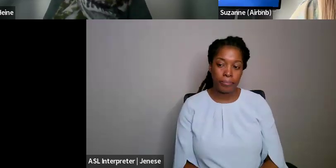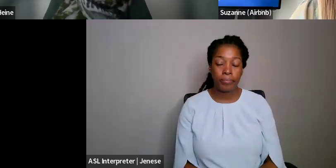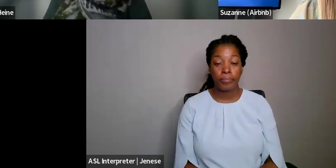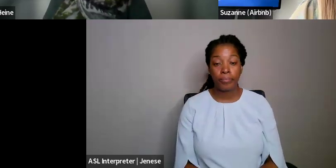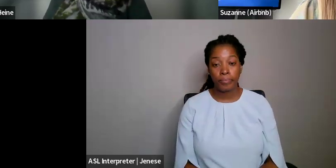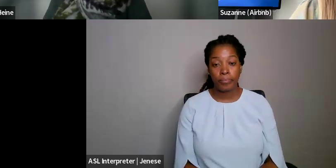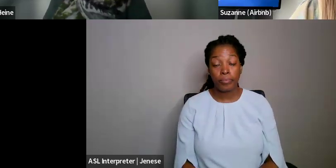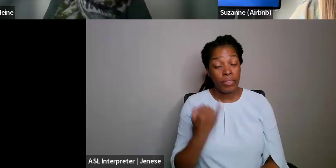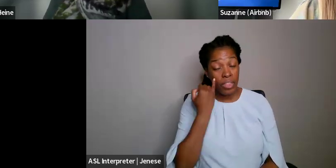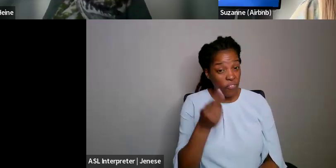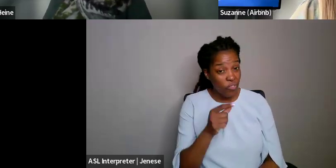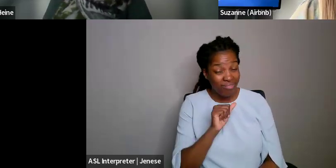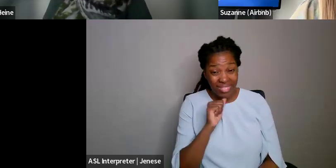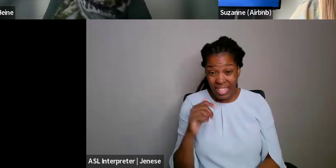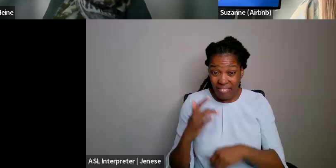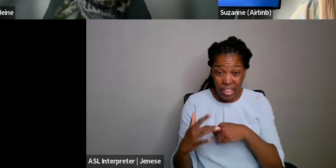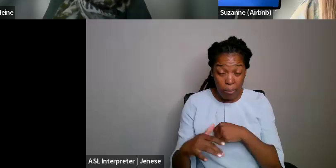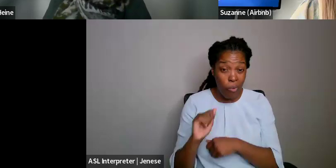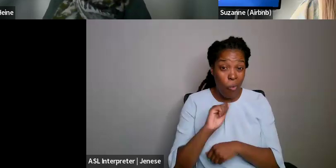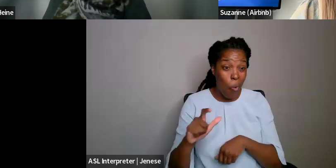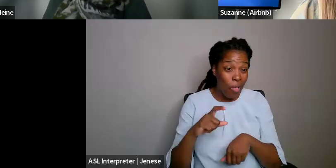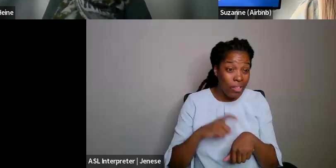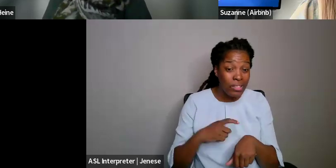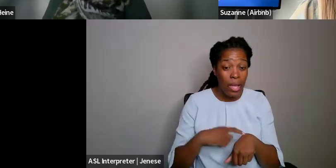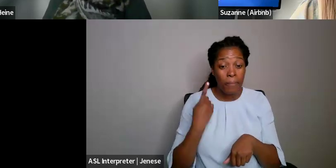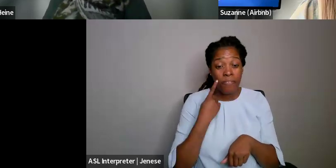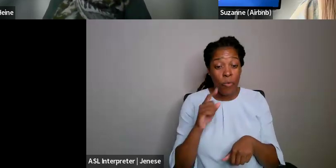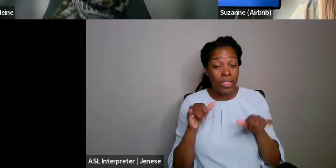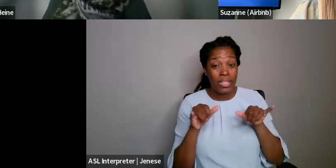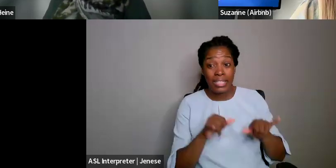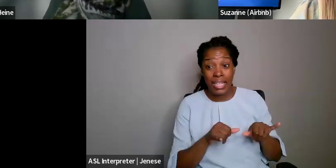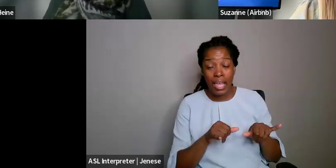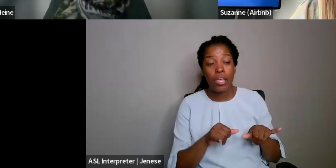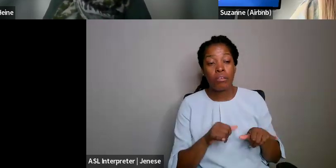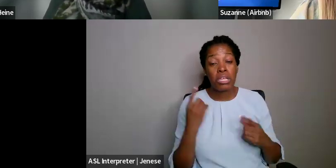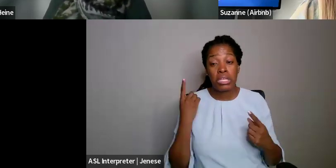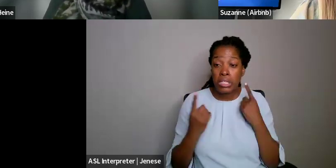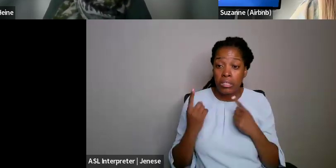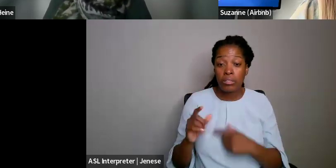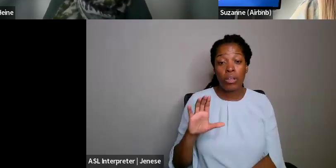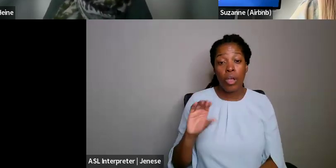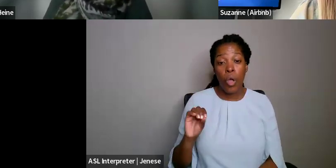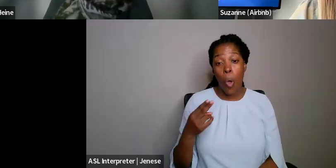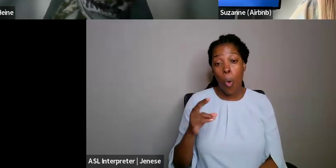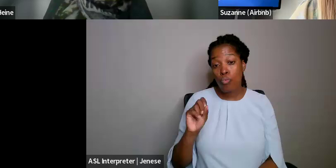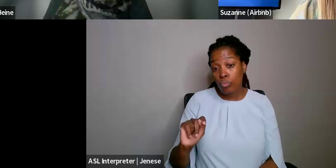not able to be available all the time during your guest stay, then just consider getting a co-host or getting somebody to help